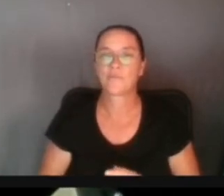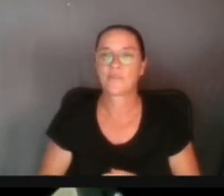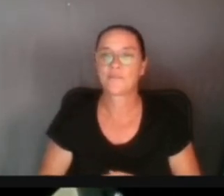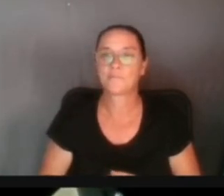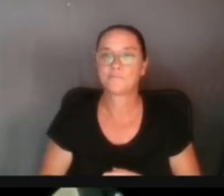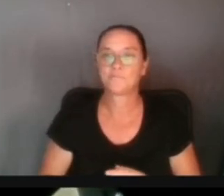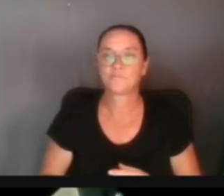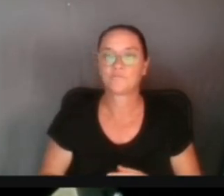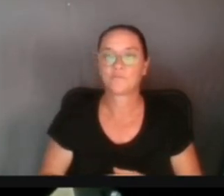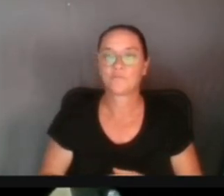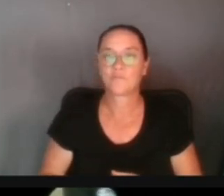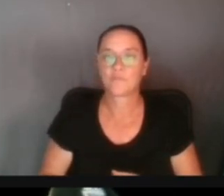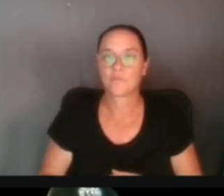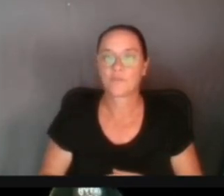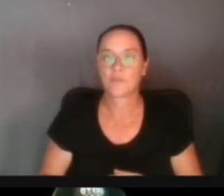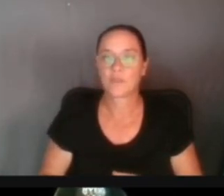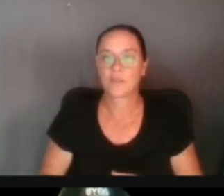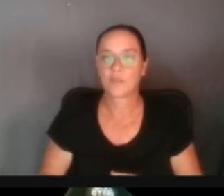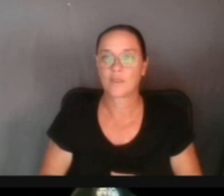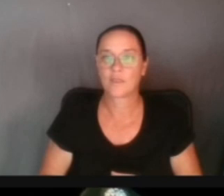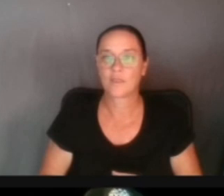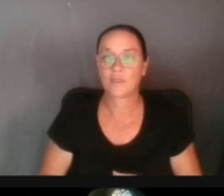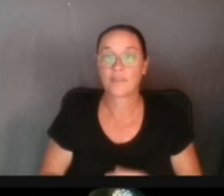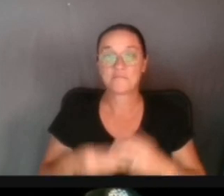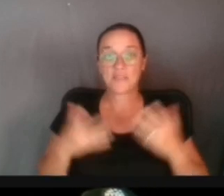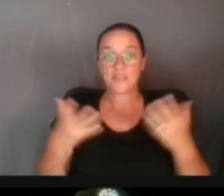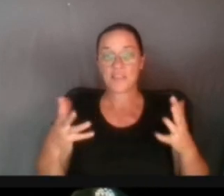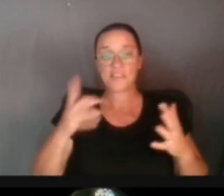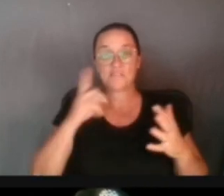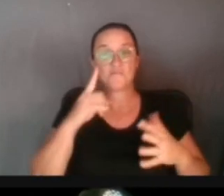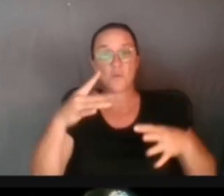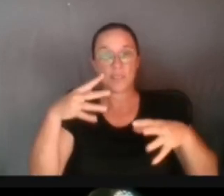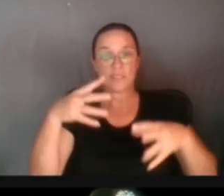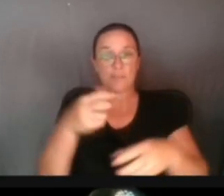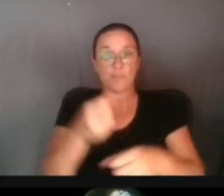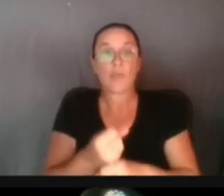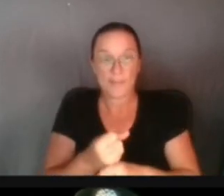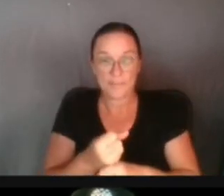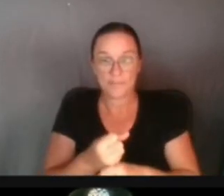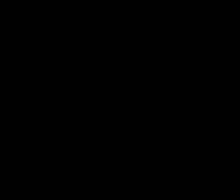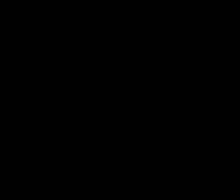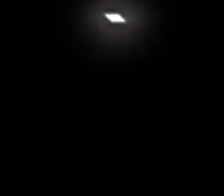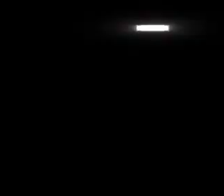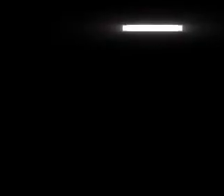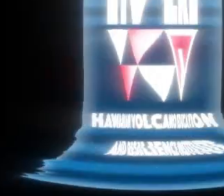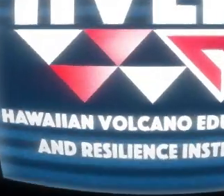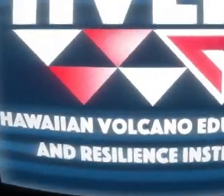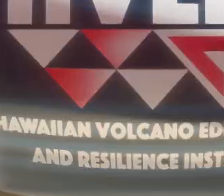that's one too far. That'll do it for our Hawaii volcano summary for the week.